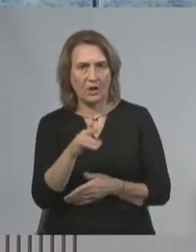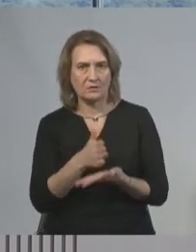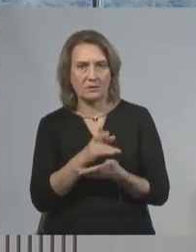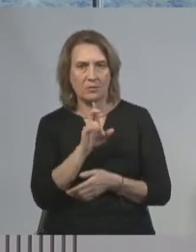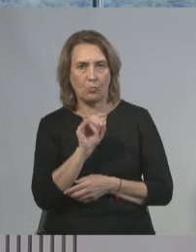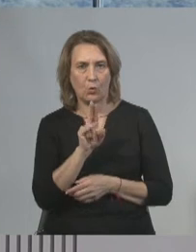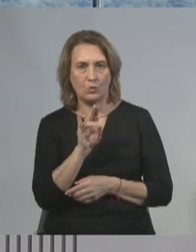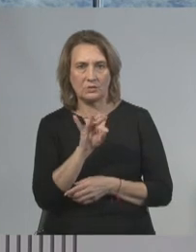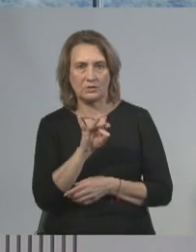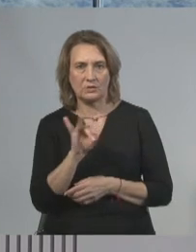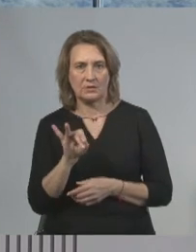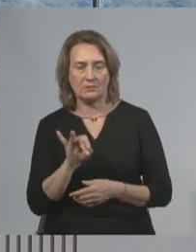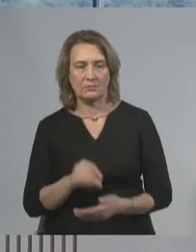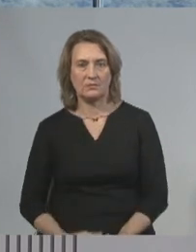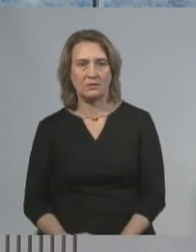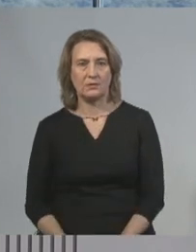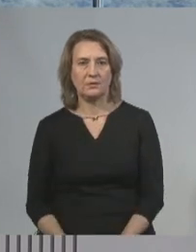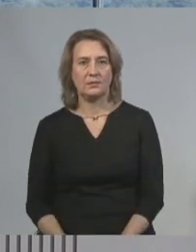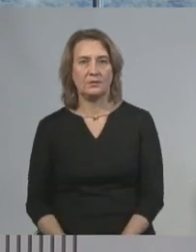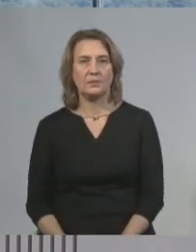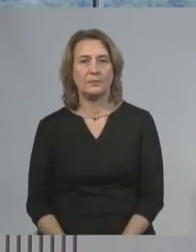do you have something like that